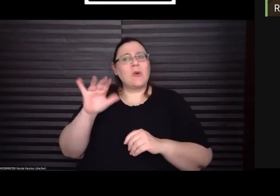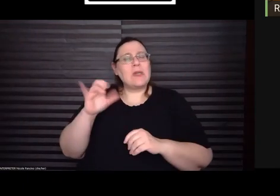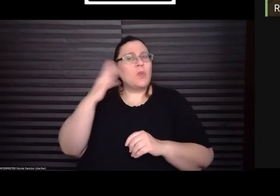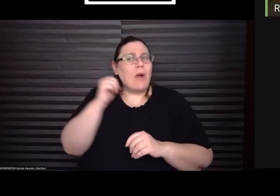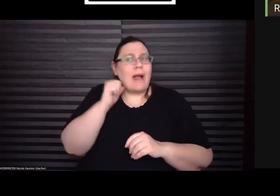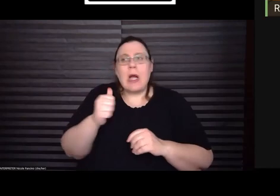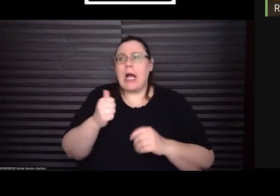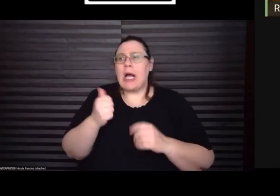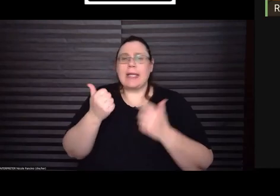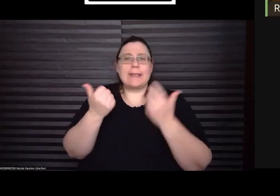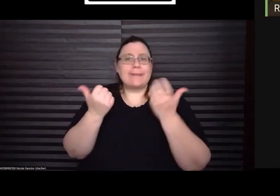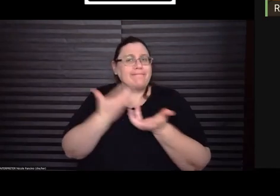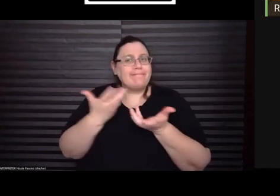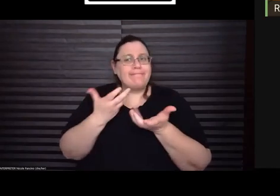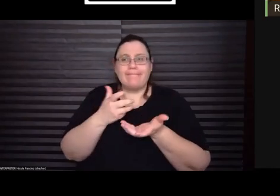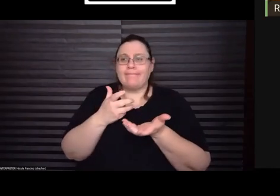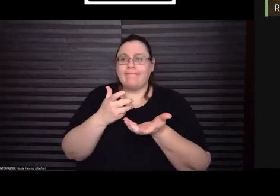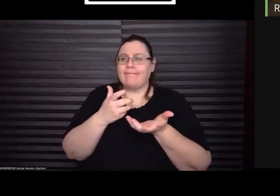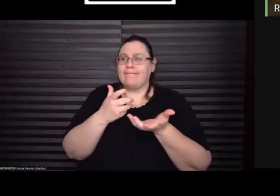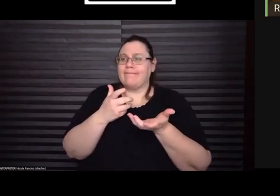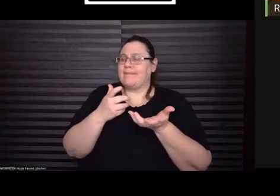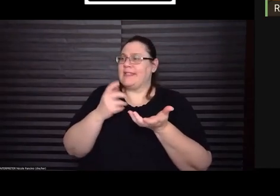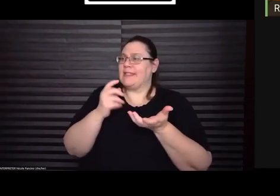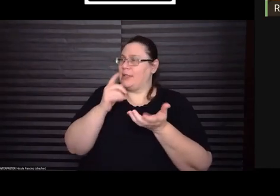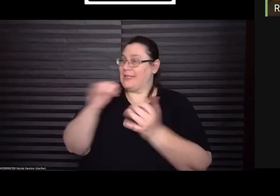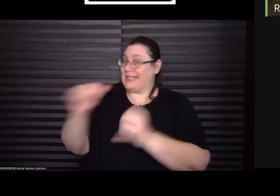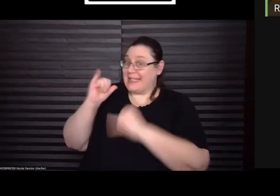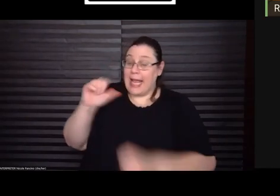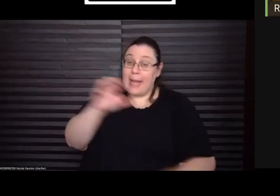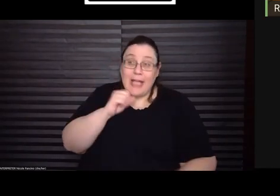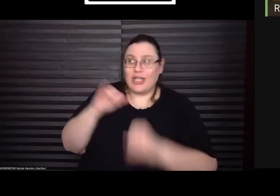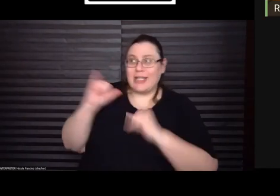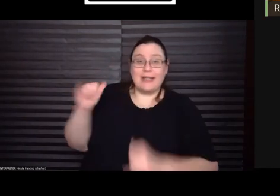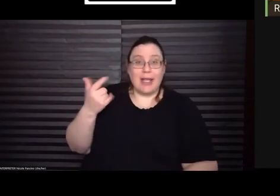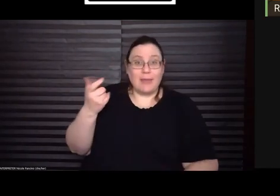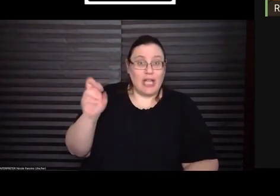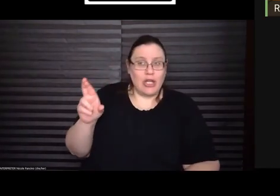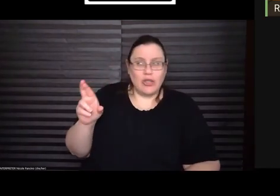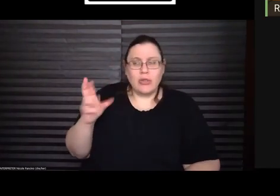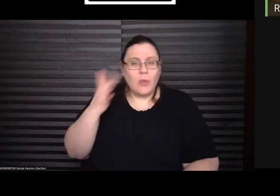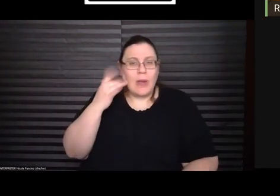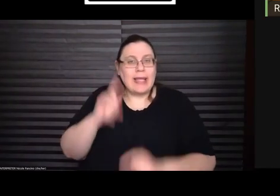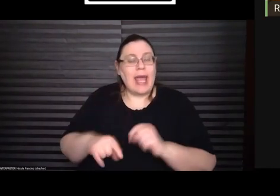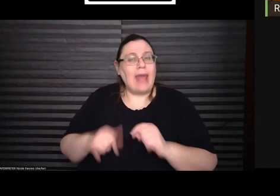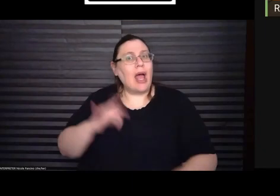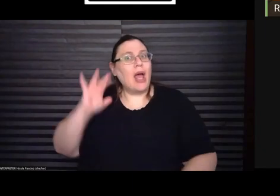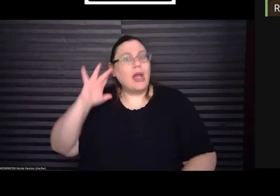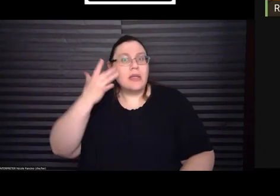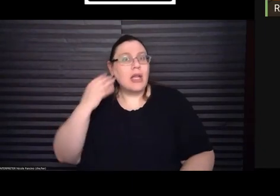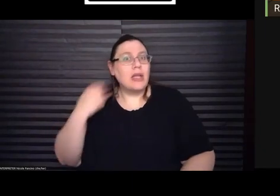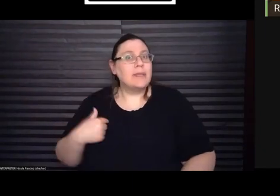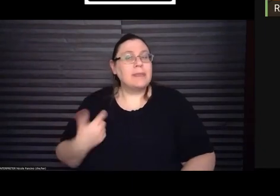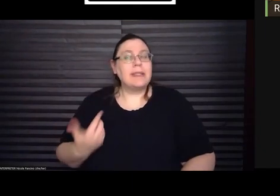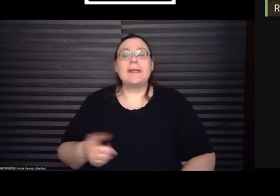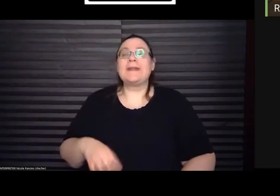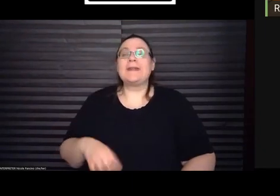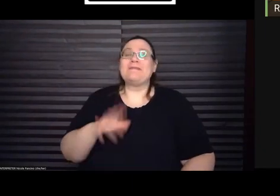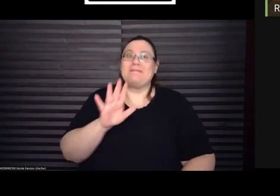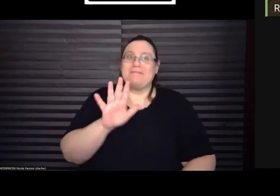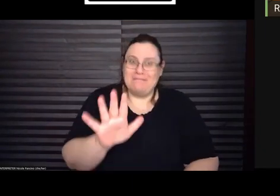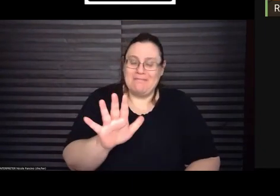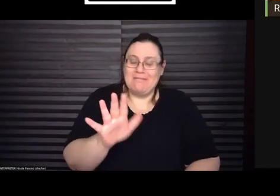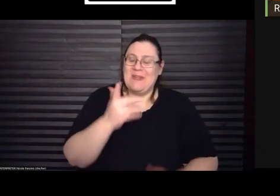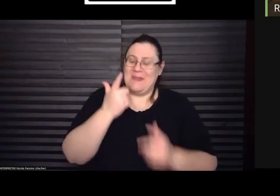voice in someone like my age and my gender? Like, and that was like super annoying to me. So